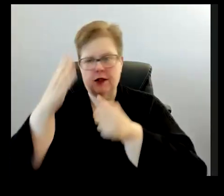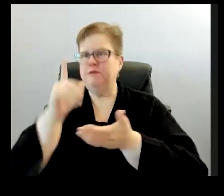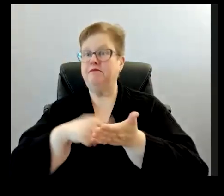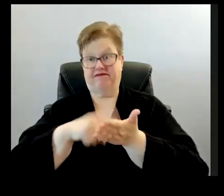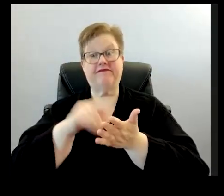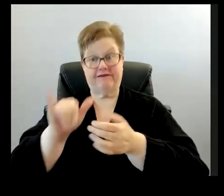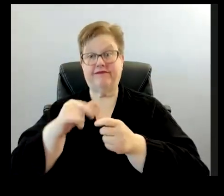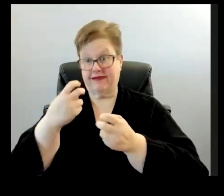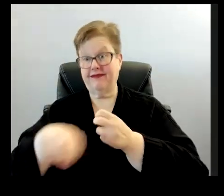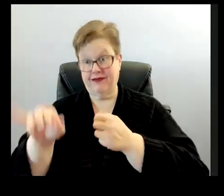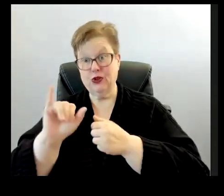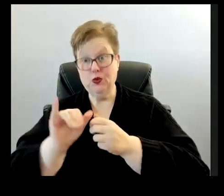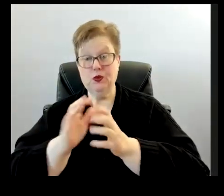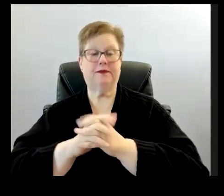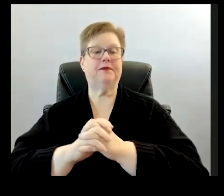case too.